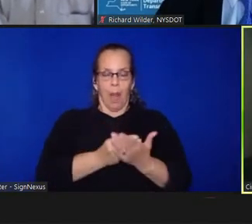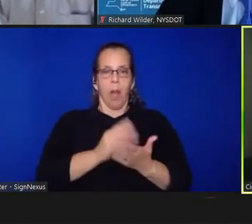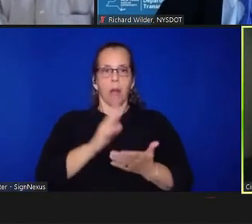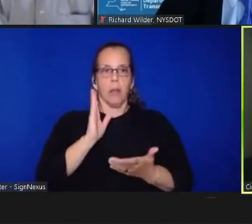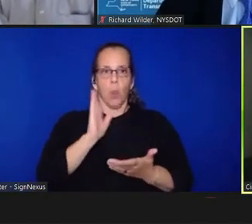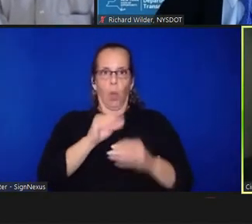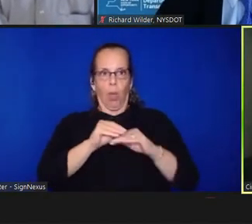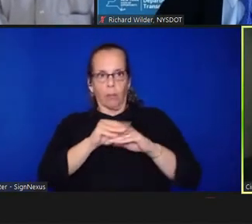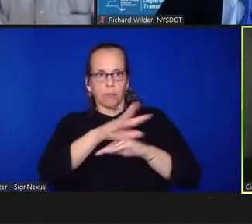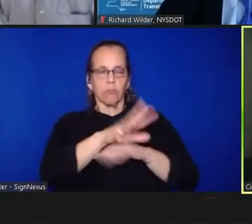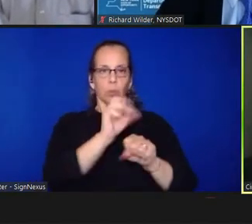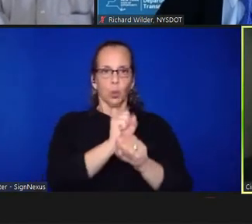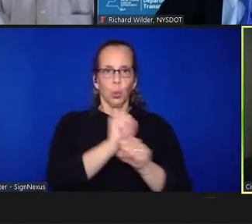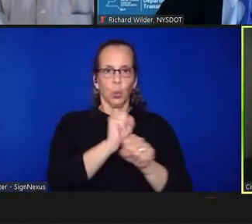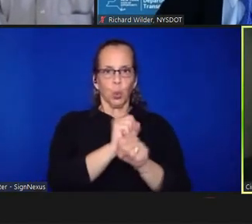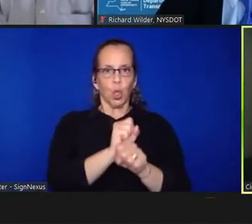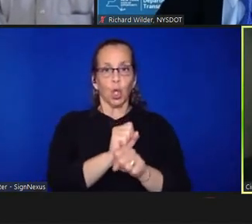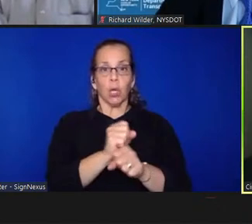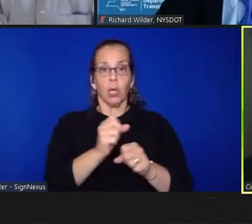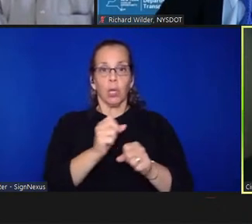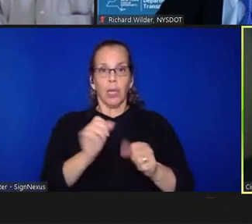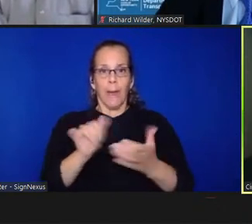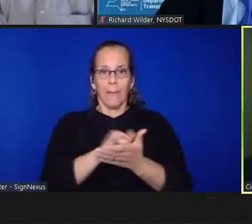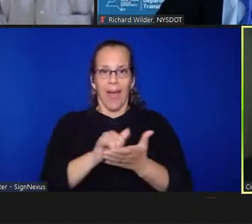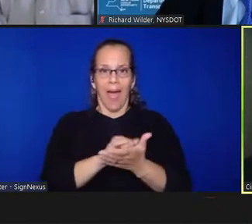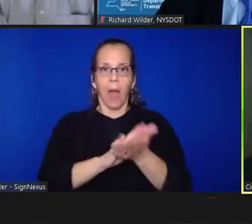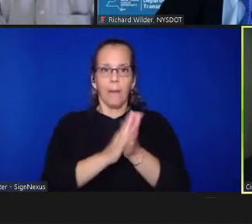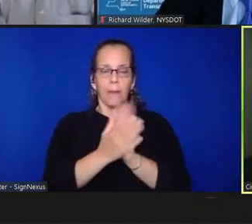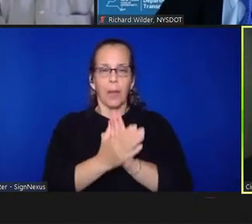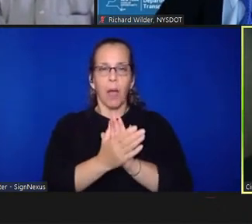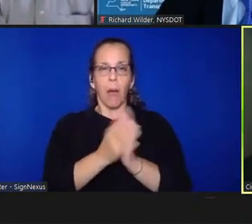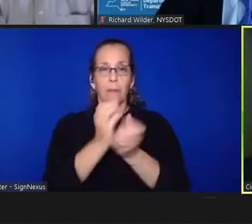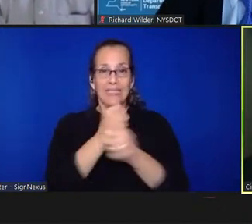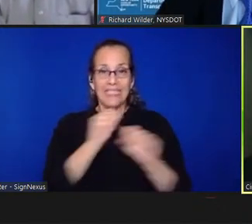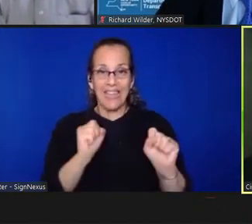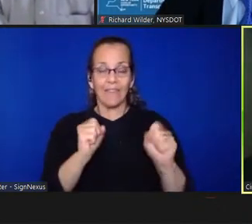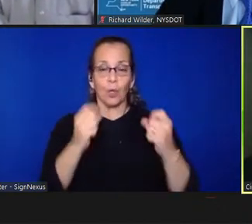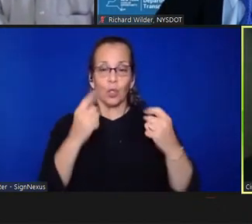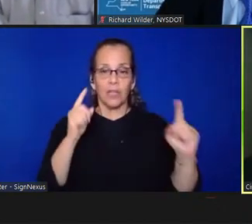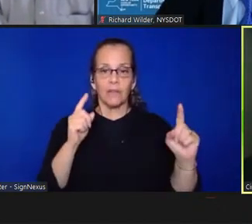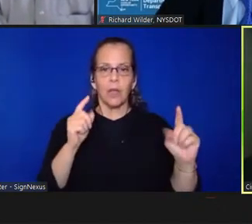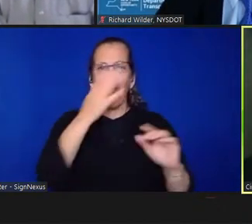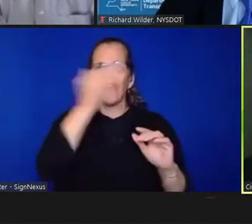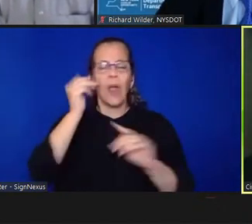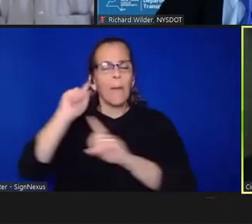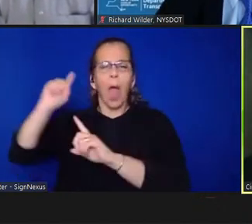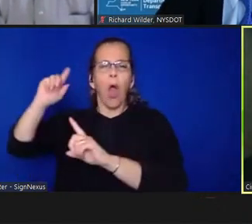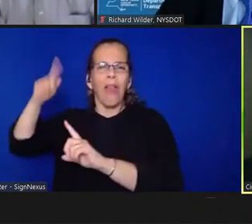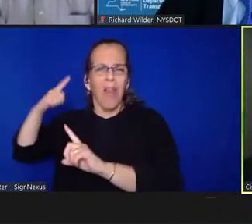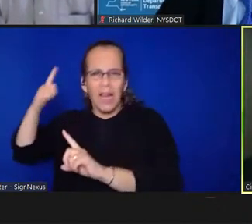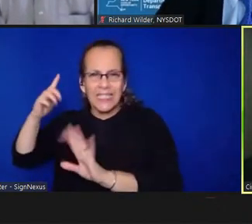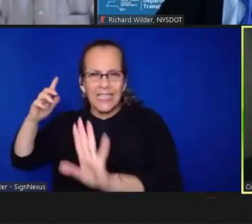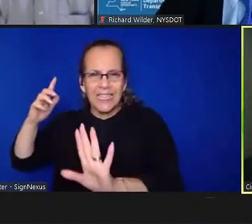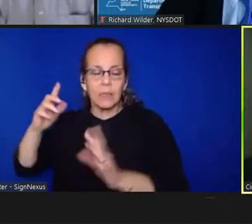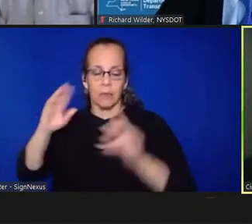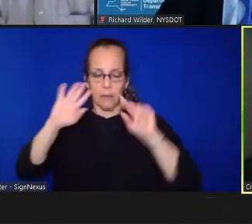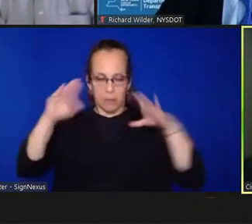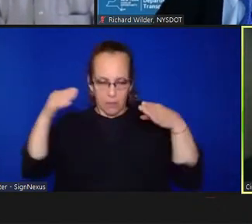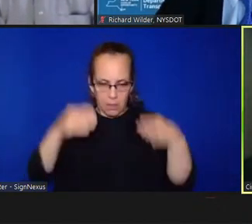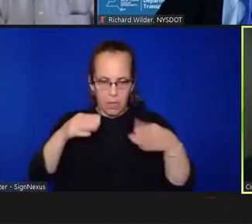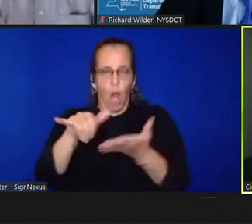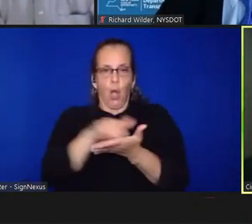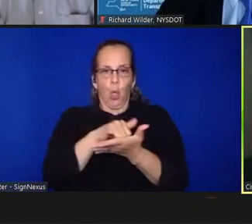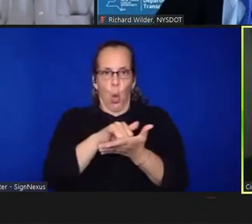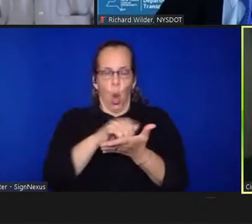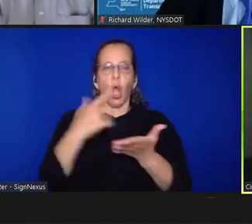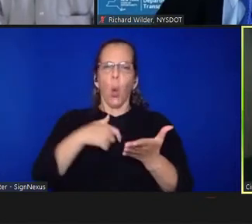neighbors safer I think that you are going to be very successful forget about London New York we're good at this we